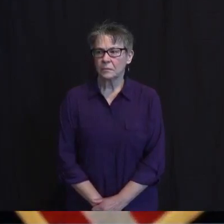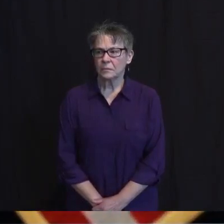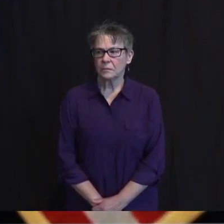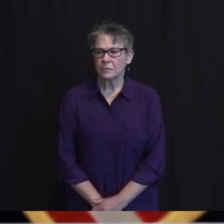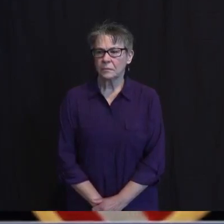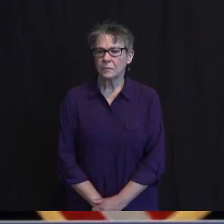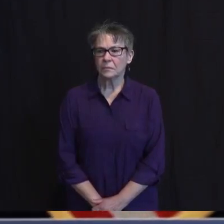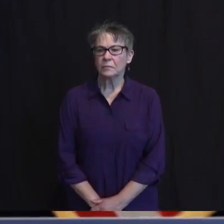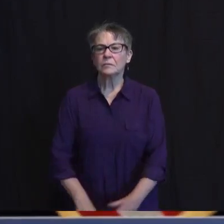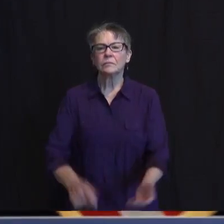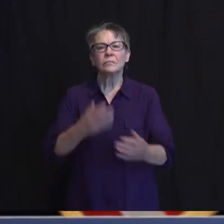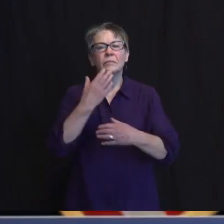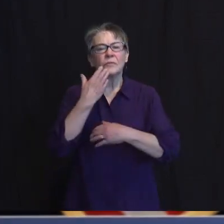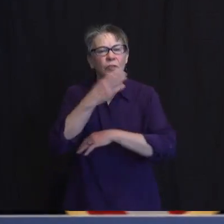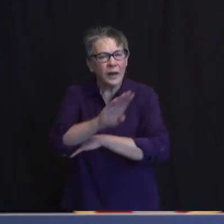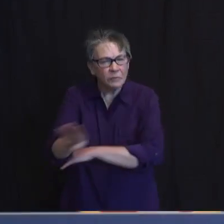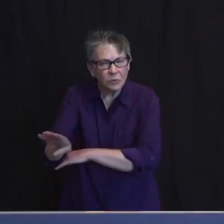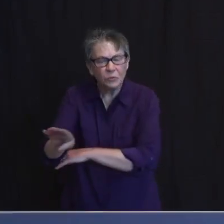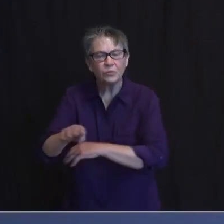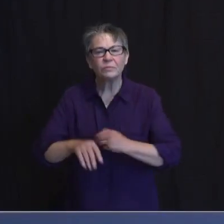Good afternoon. I am